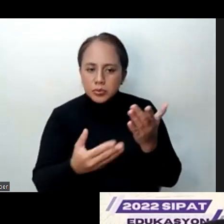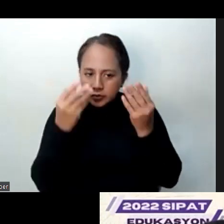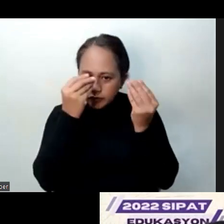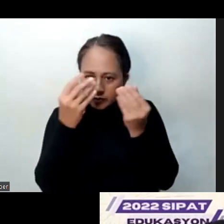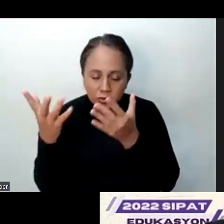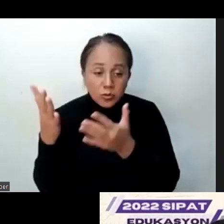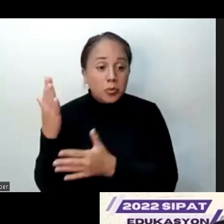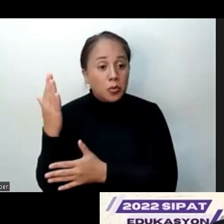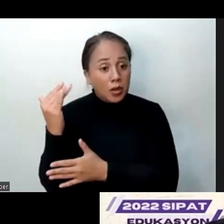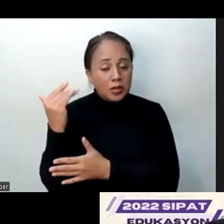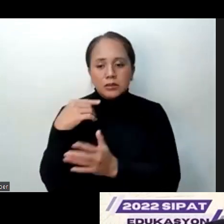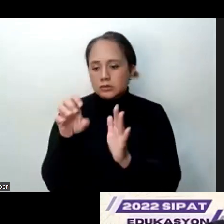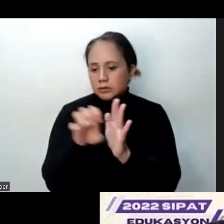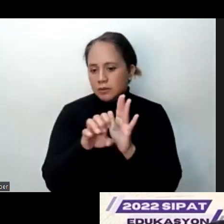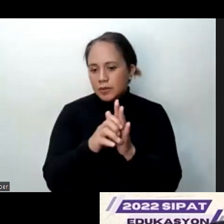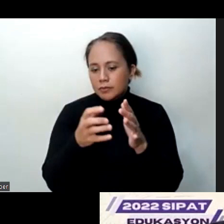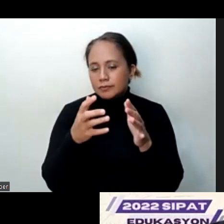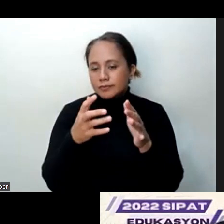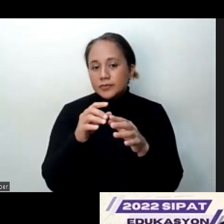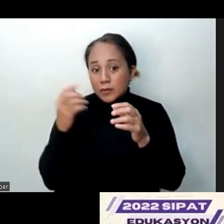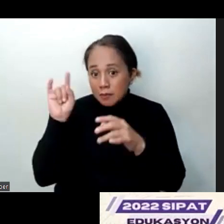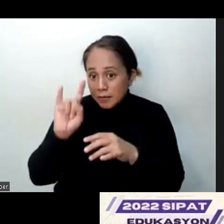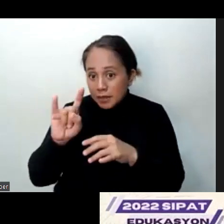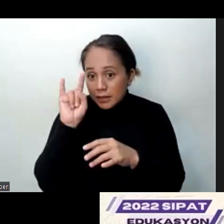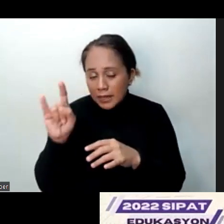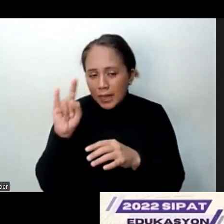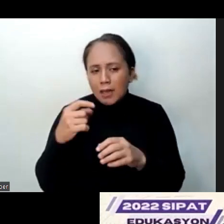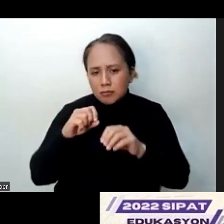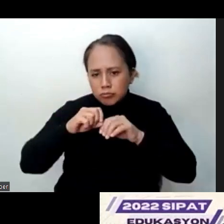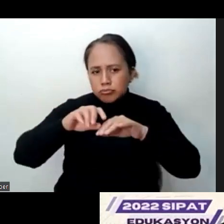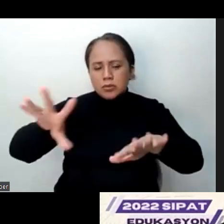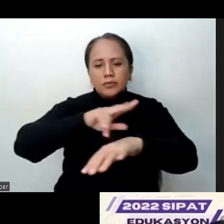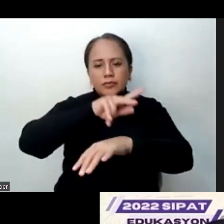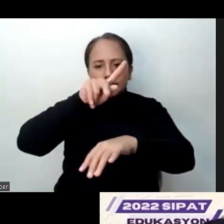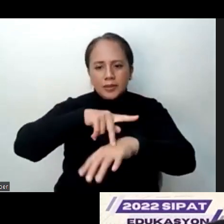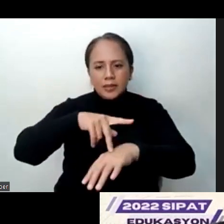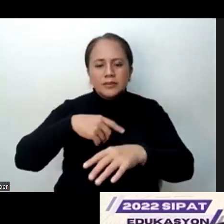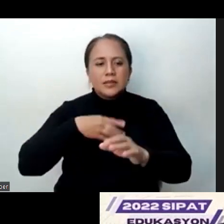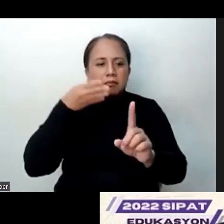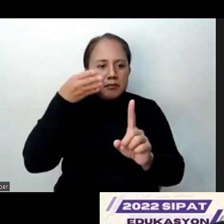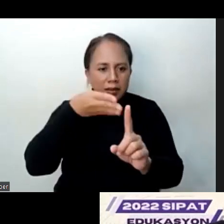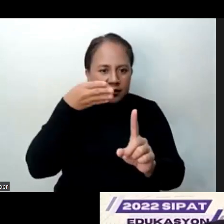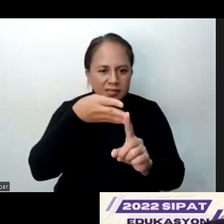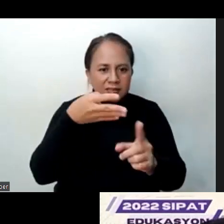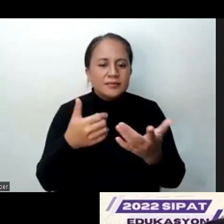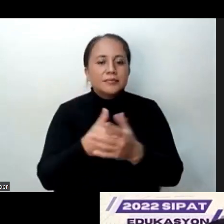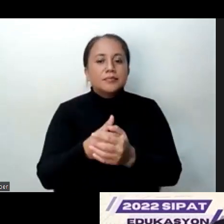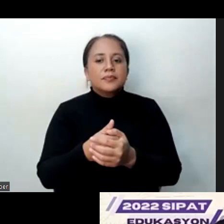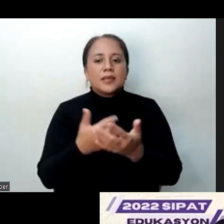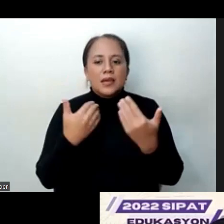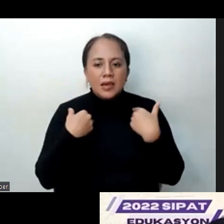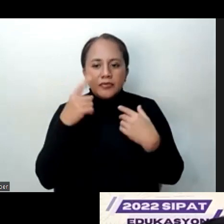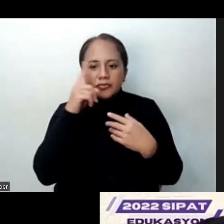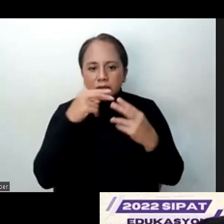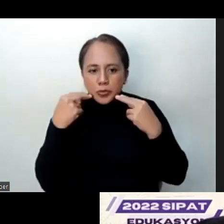information? Kasi, kunwari, ang mainstream media, di ba kumalat sa Philippines na biased, di ba? Nagiging fake